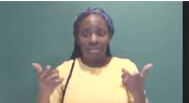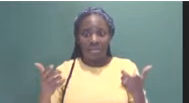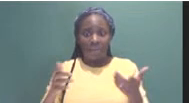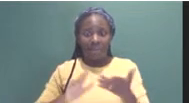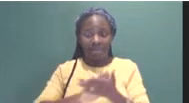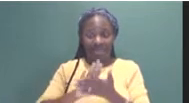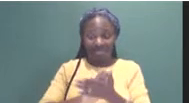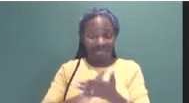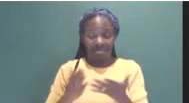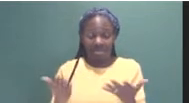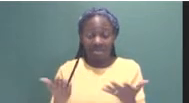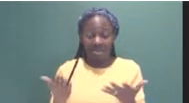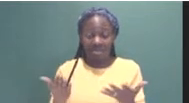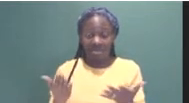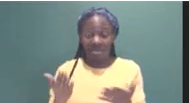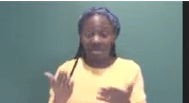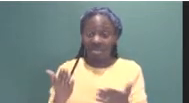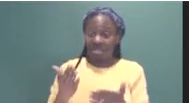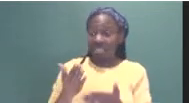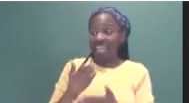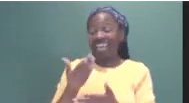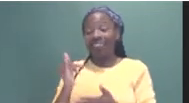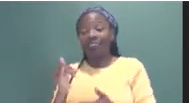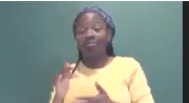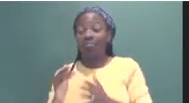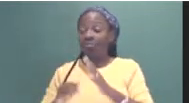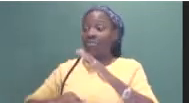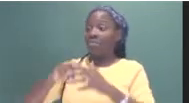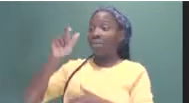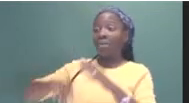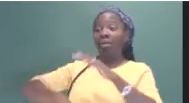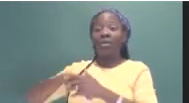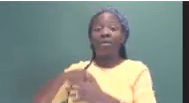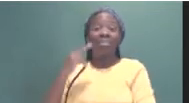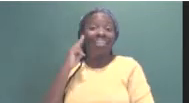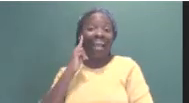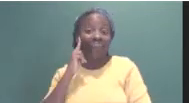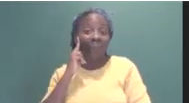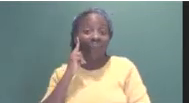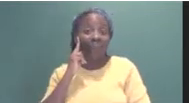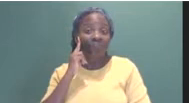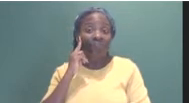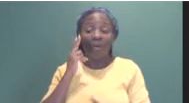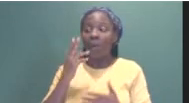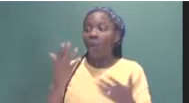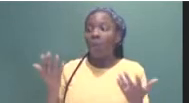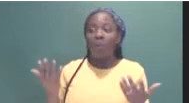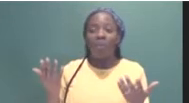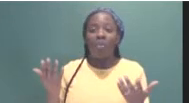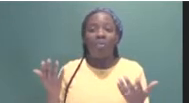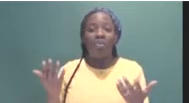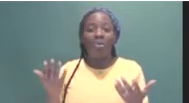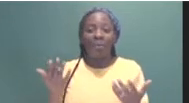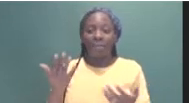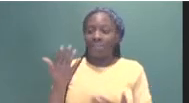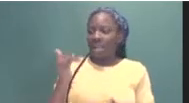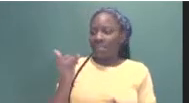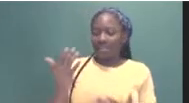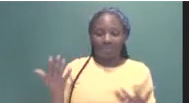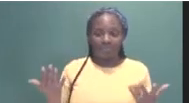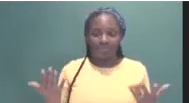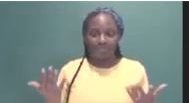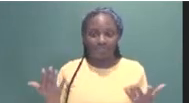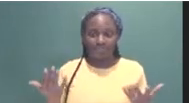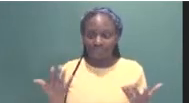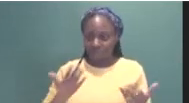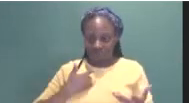totally deaf and also who didn't have South